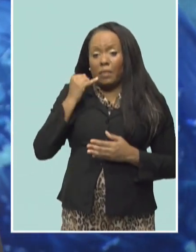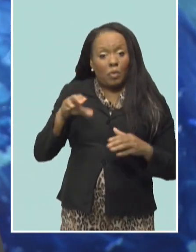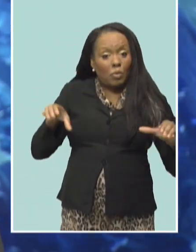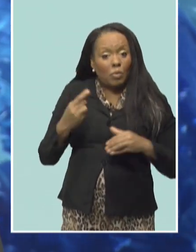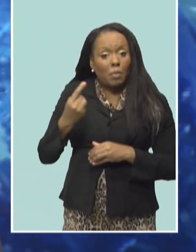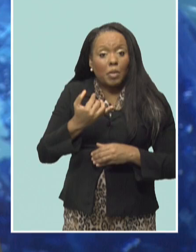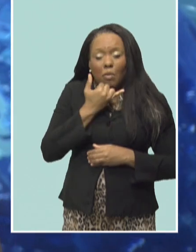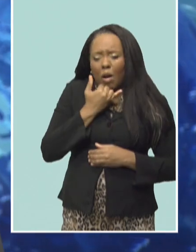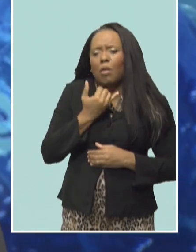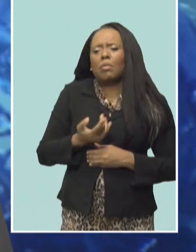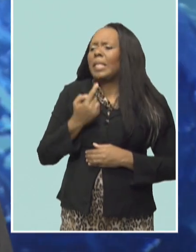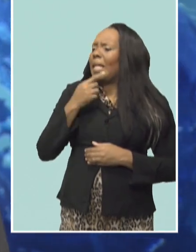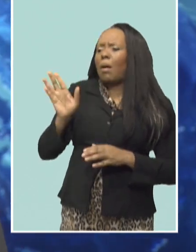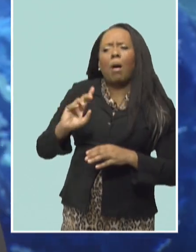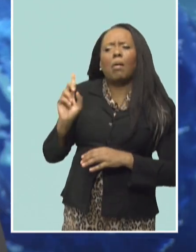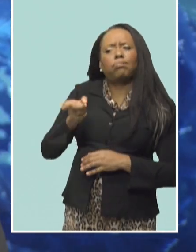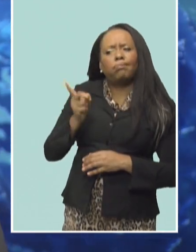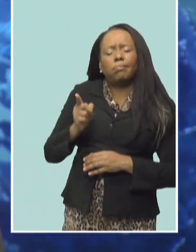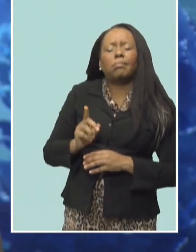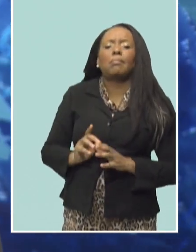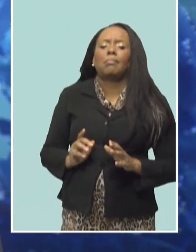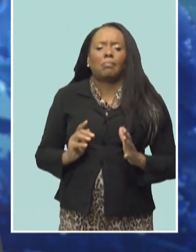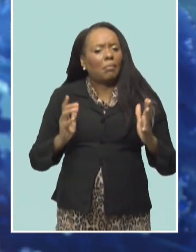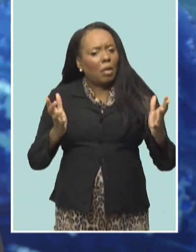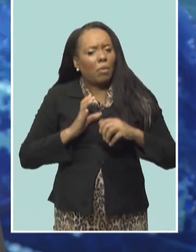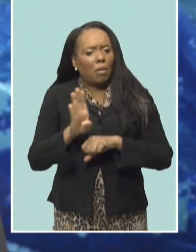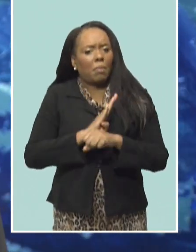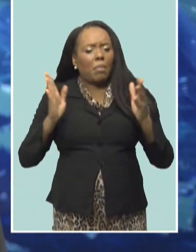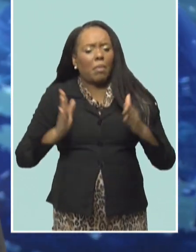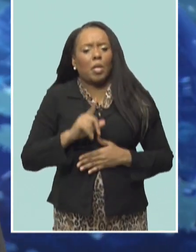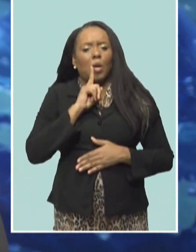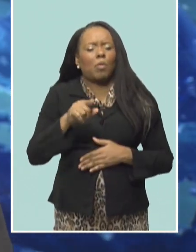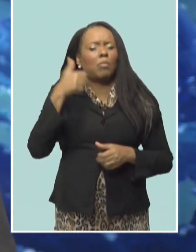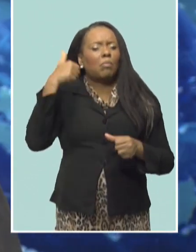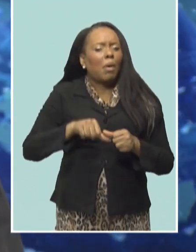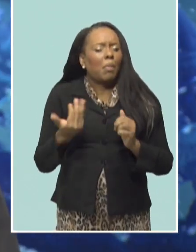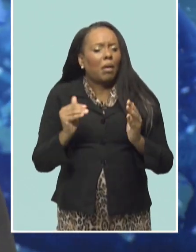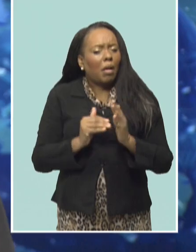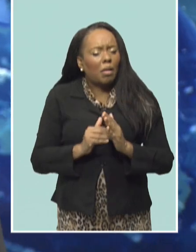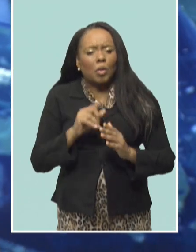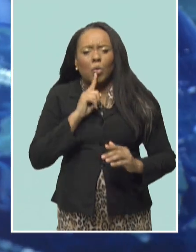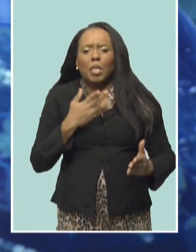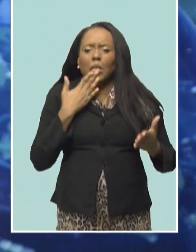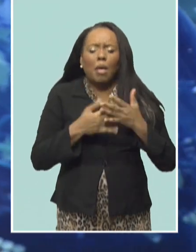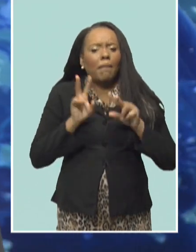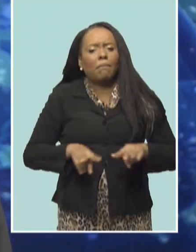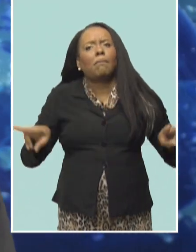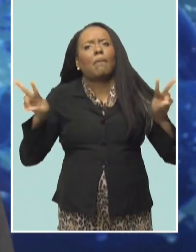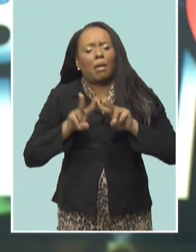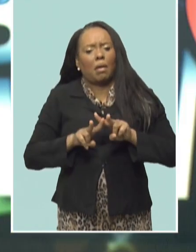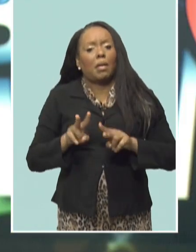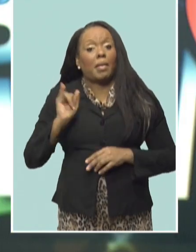that we're hoping to get Barbadians to embrace again, because those are the things that brought us to where we are